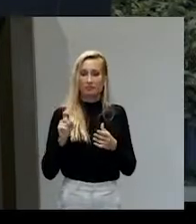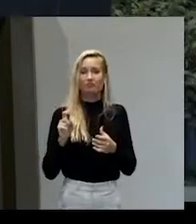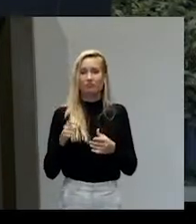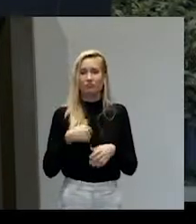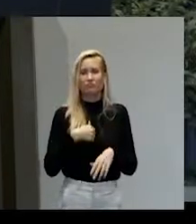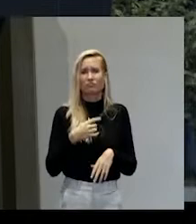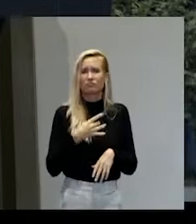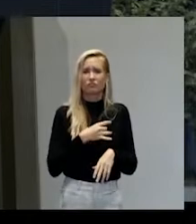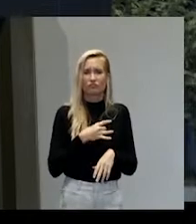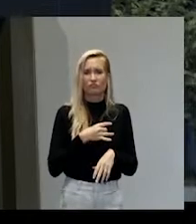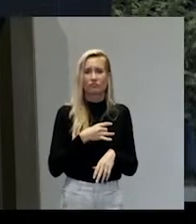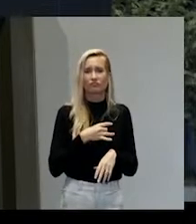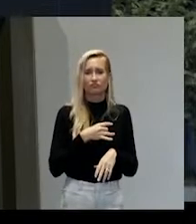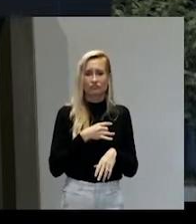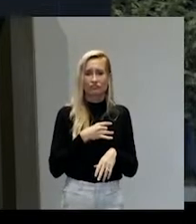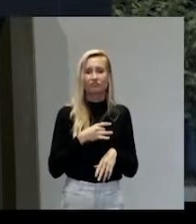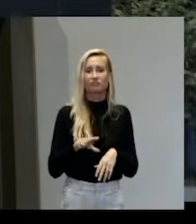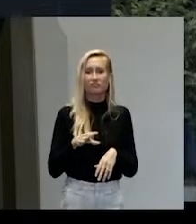charge. Yeah.